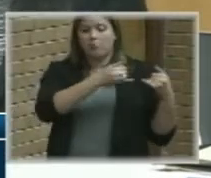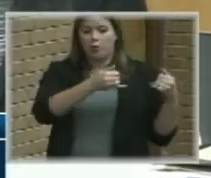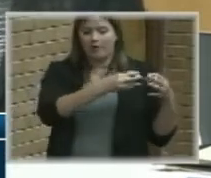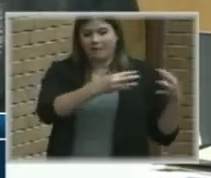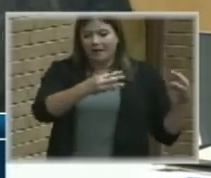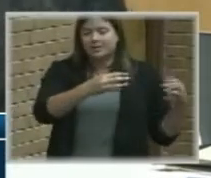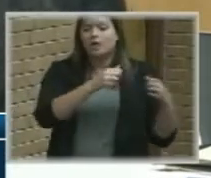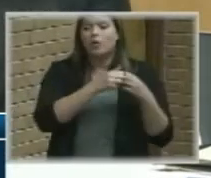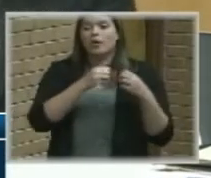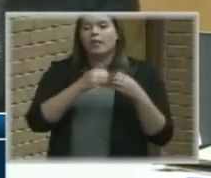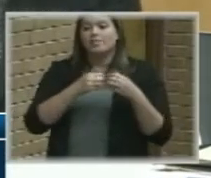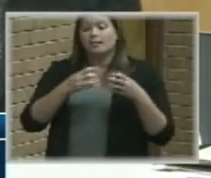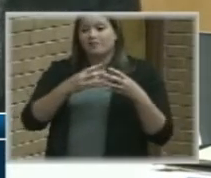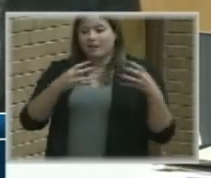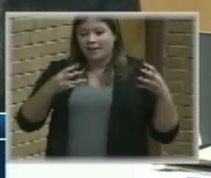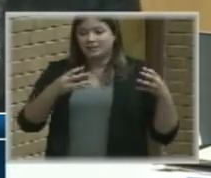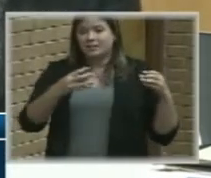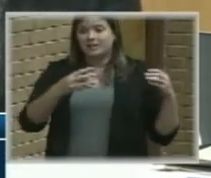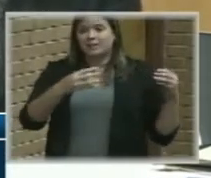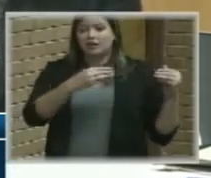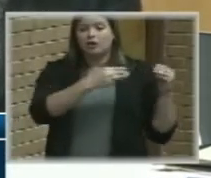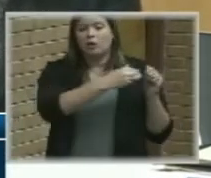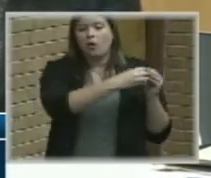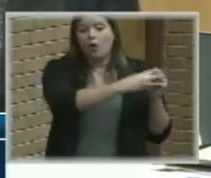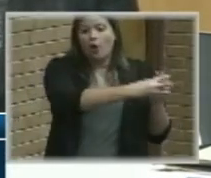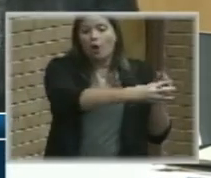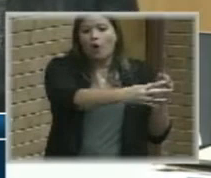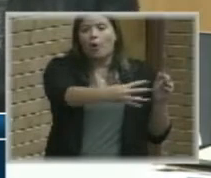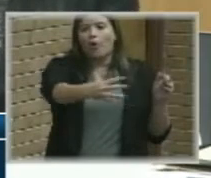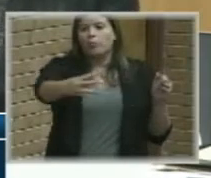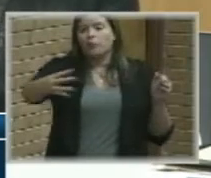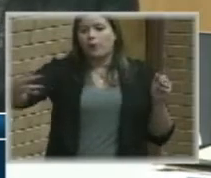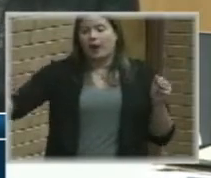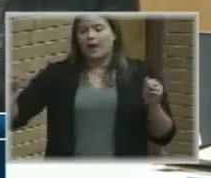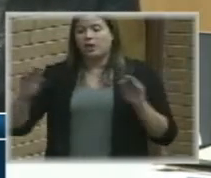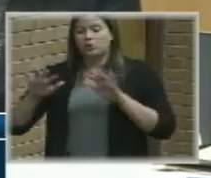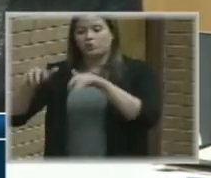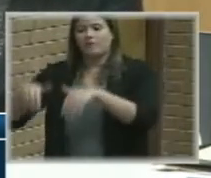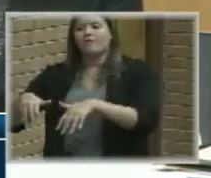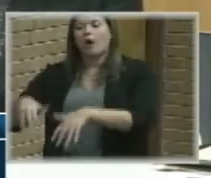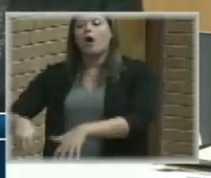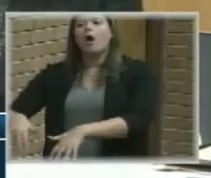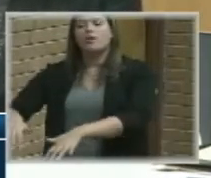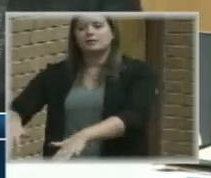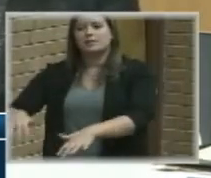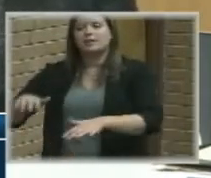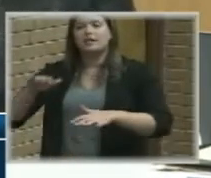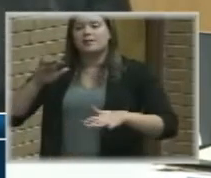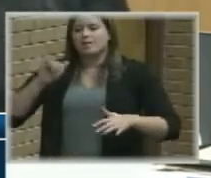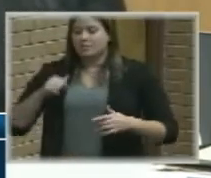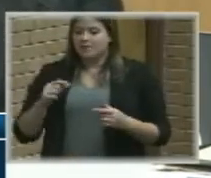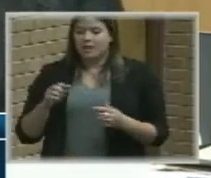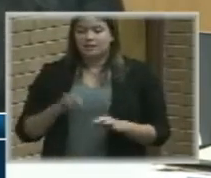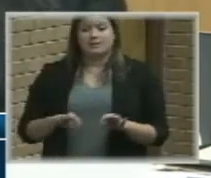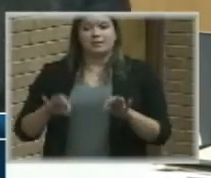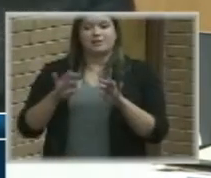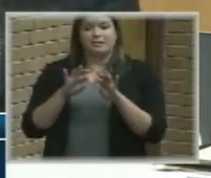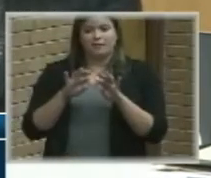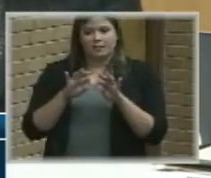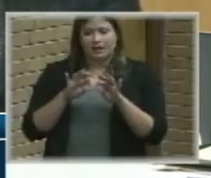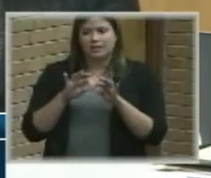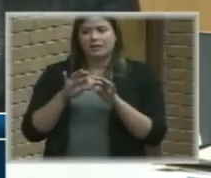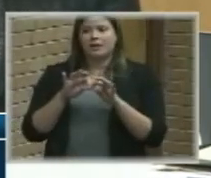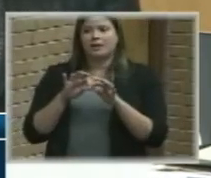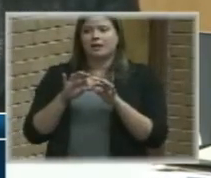the fencing extending all the way to the falls area, it significantly disambiguates the intent of the